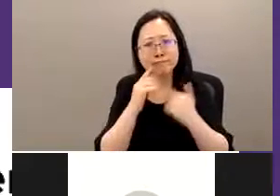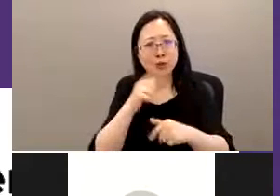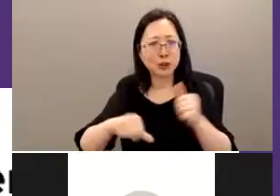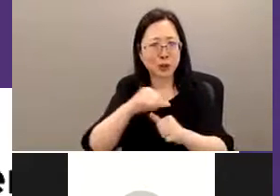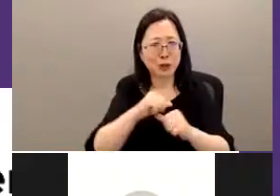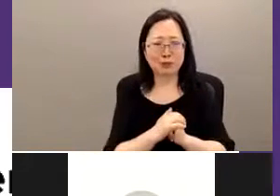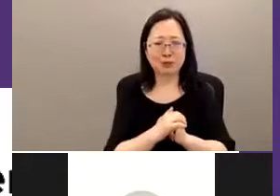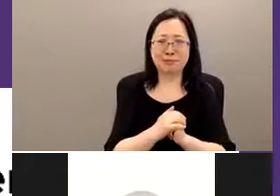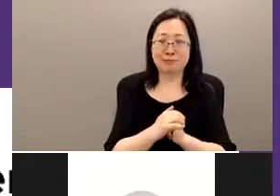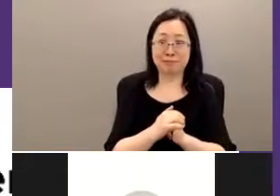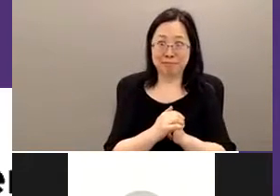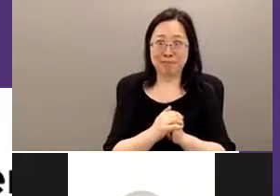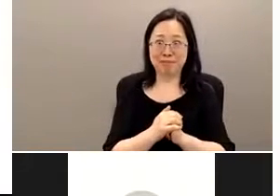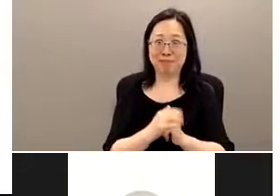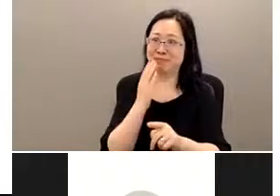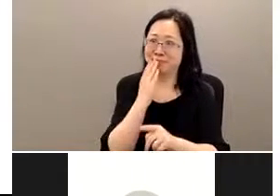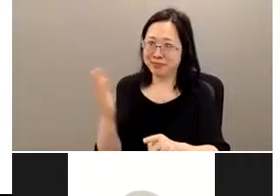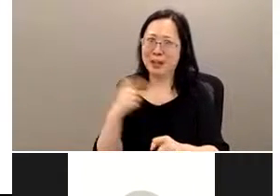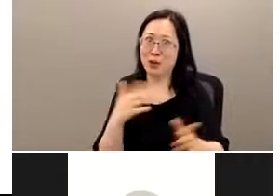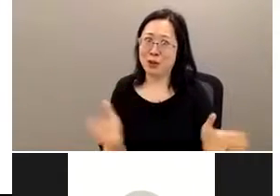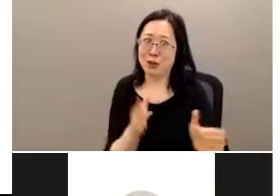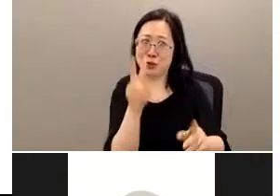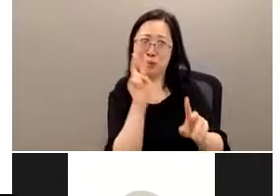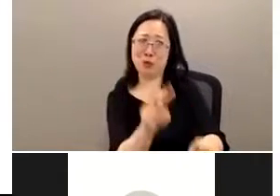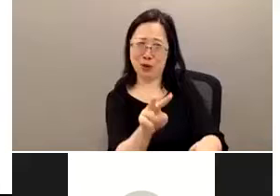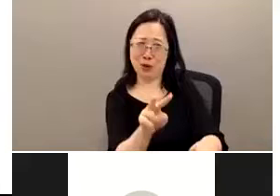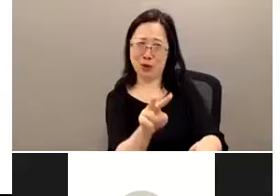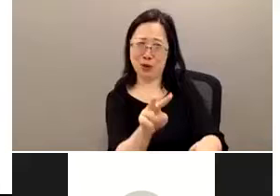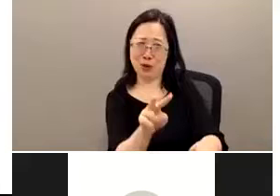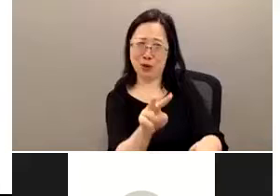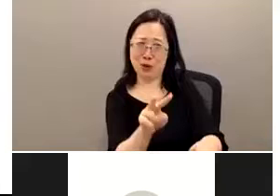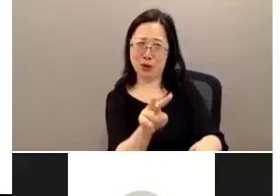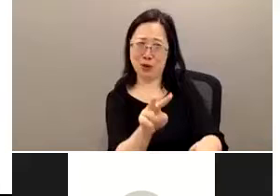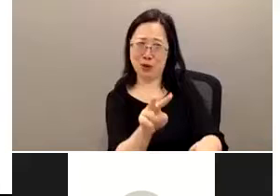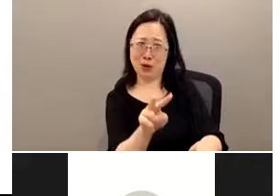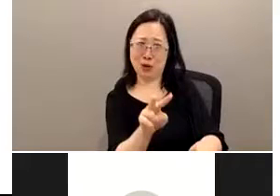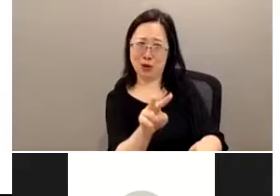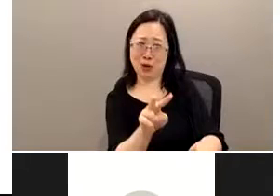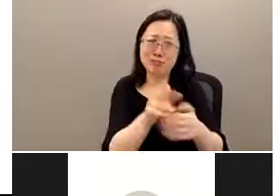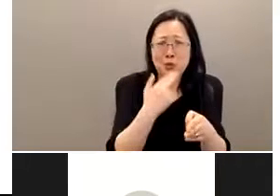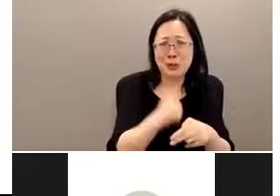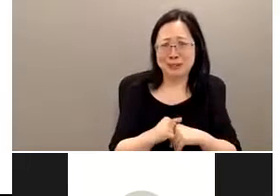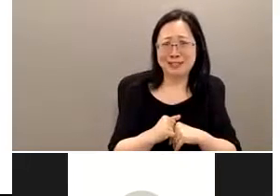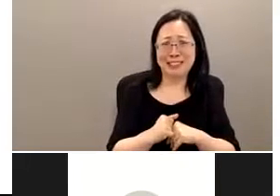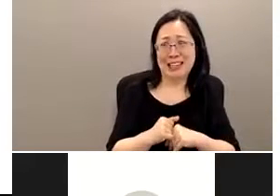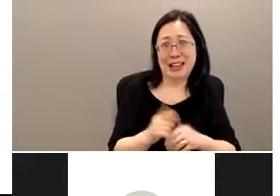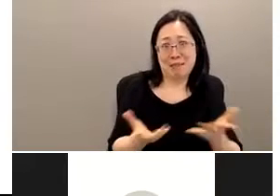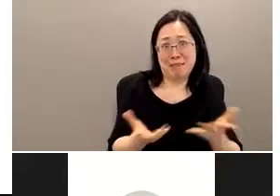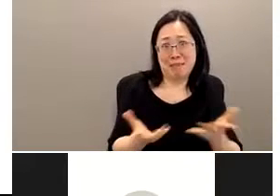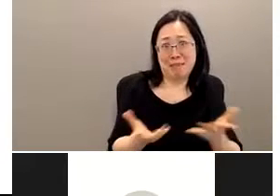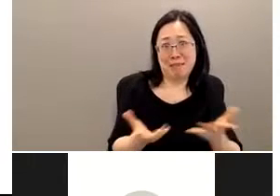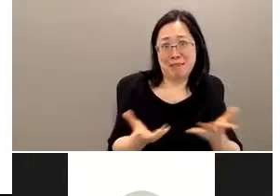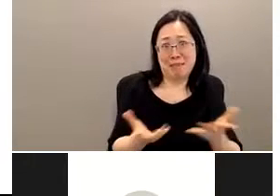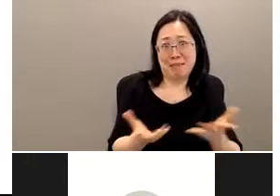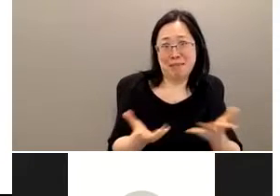Thank you, Rayanne. I encourage you all to watch this video. It's short and it's very catchy. And it might play whether we